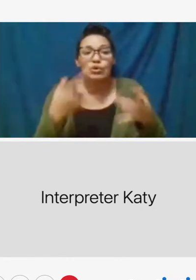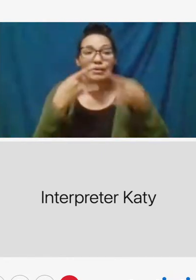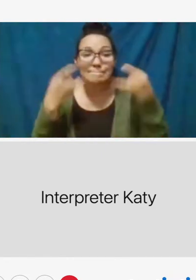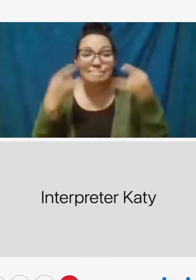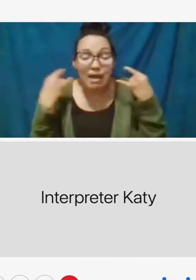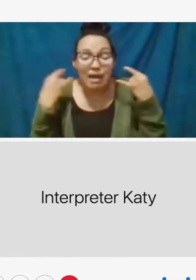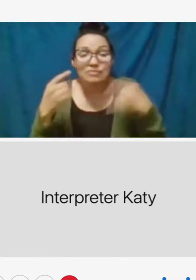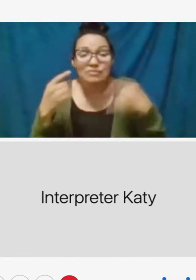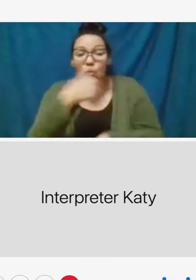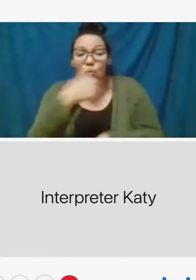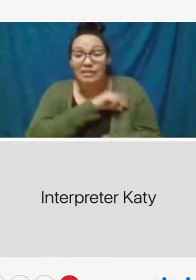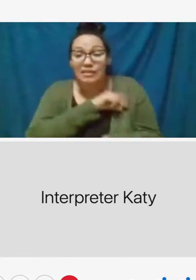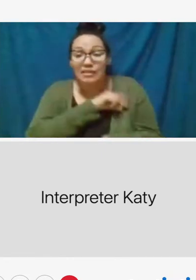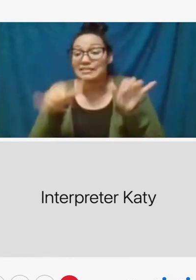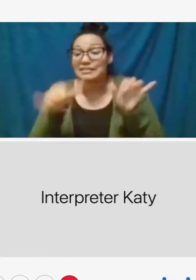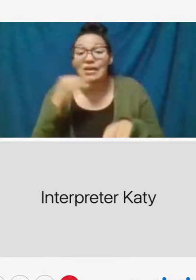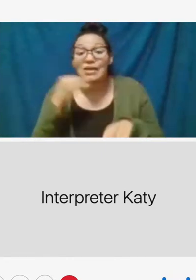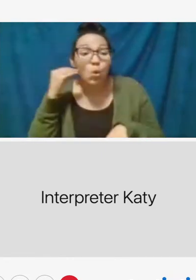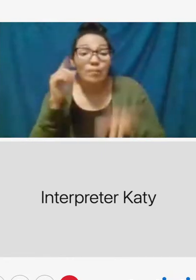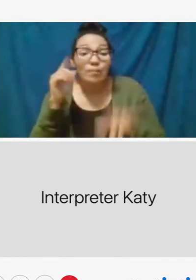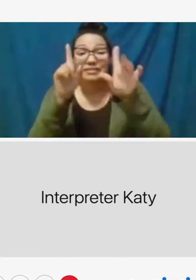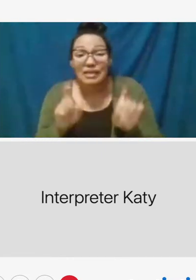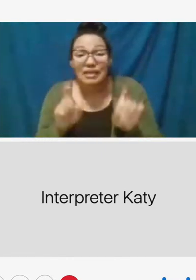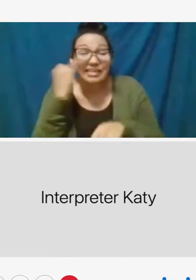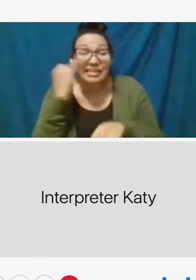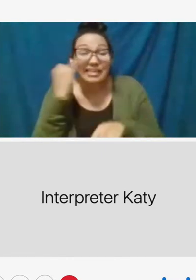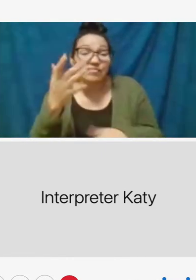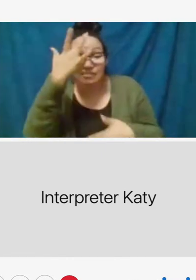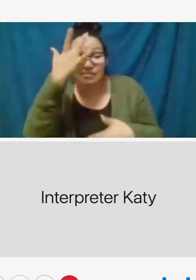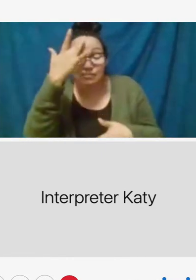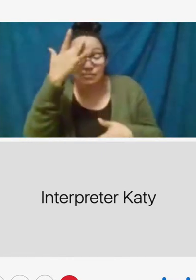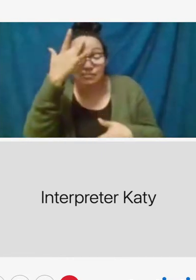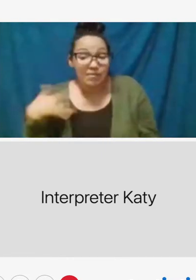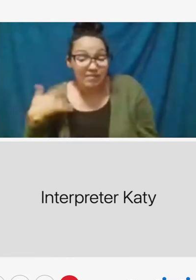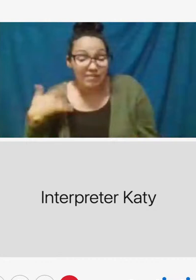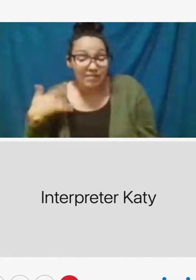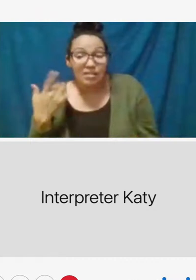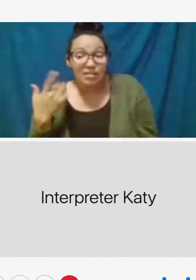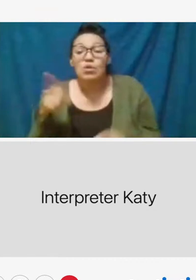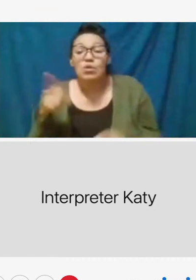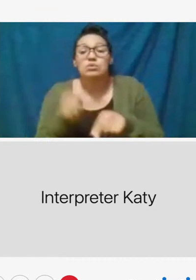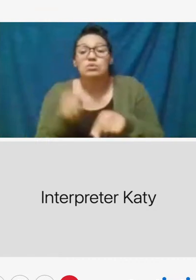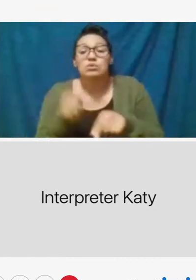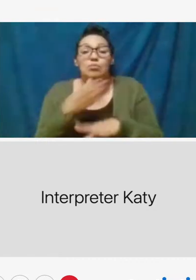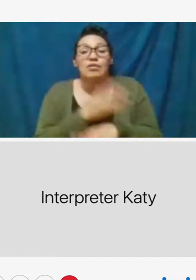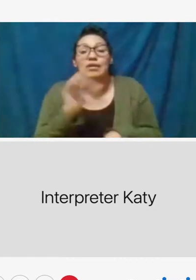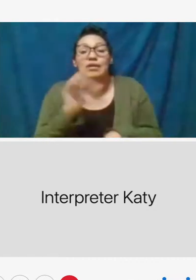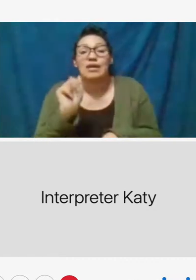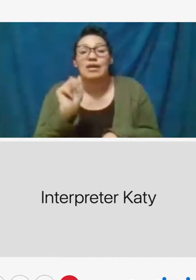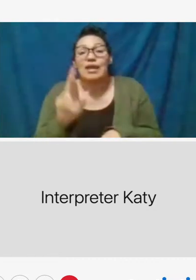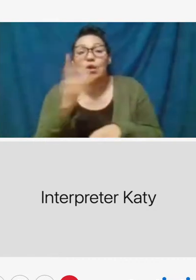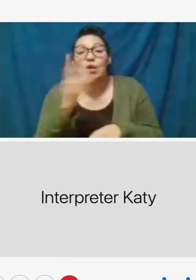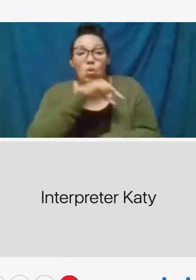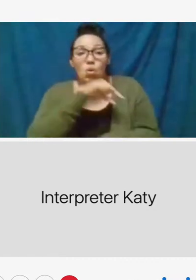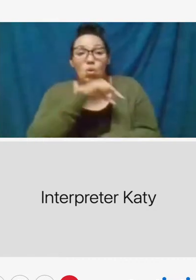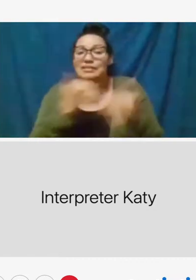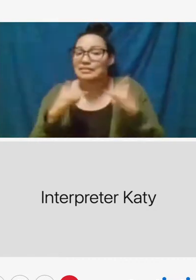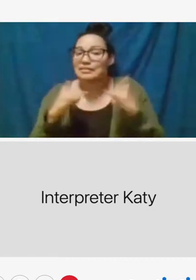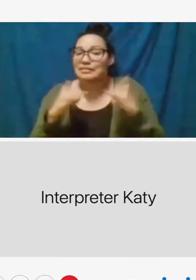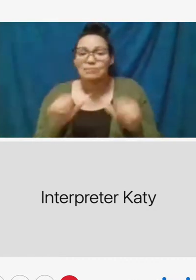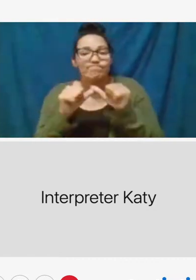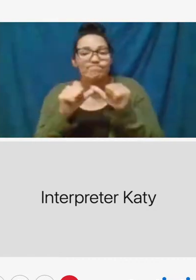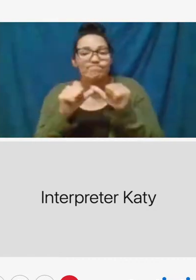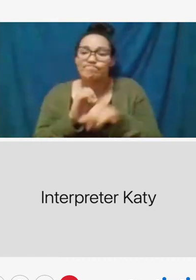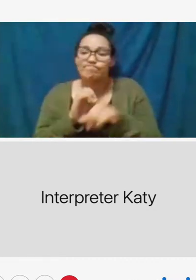home and testing if if they are symptomatic and also improving indoor air quality still remain very effective against the the